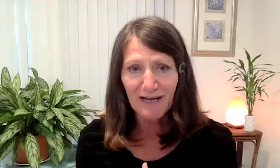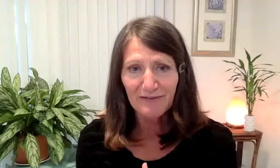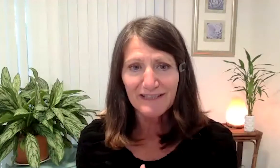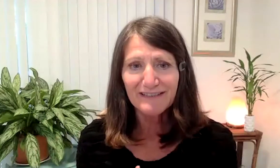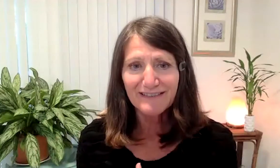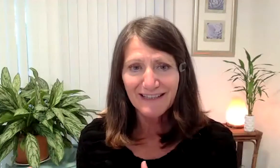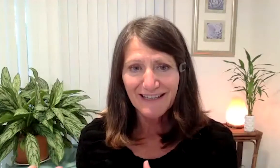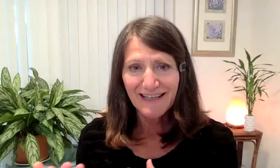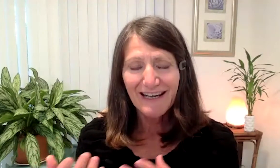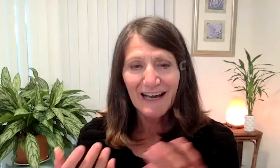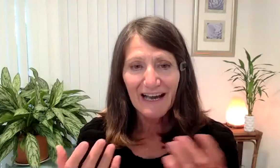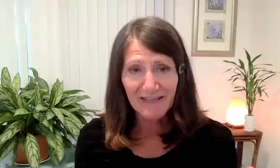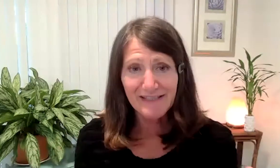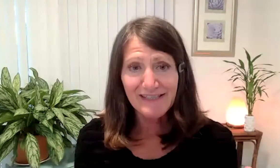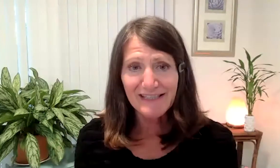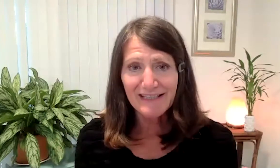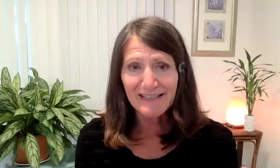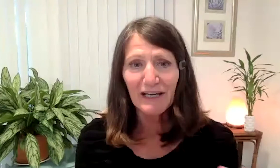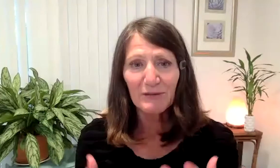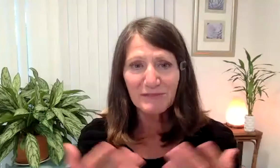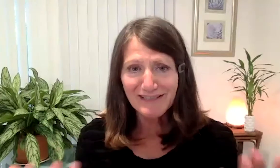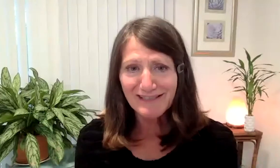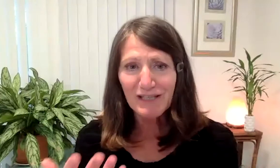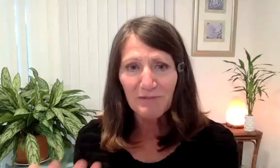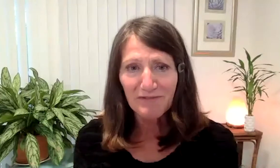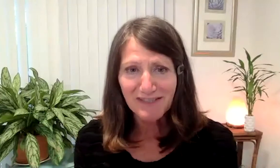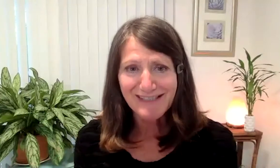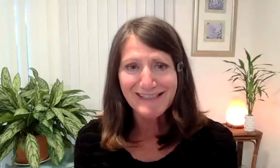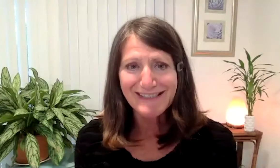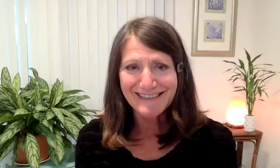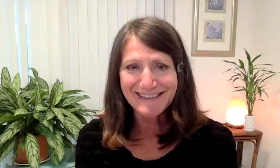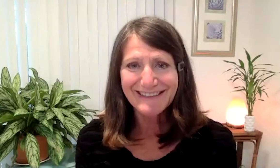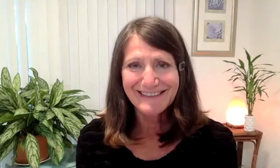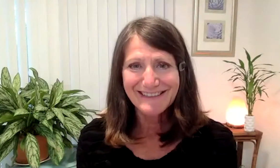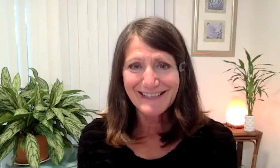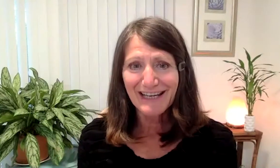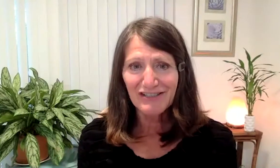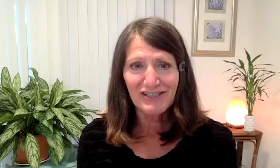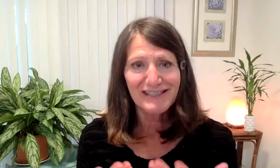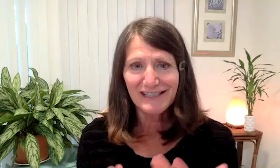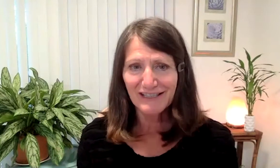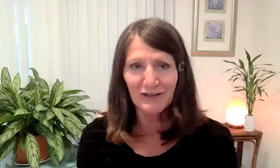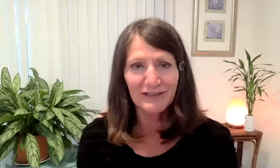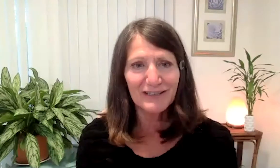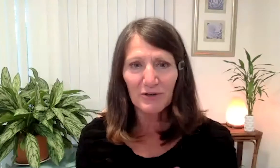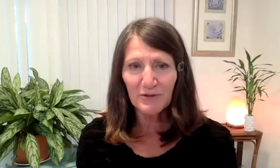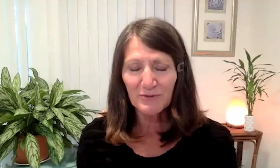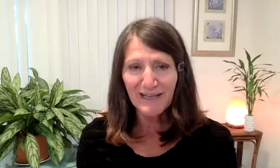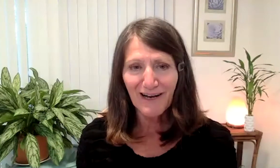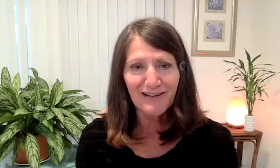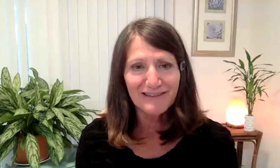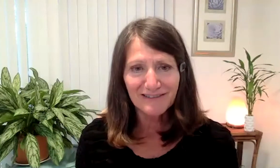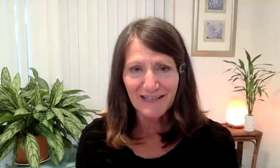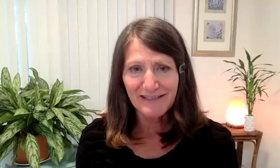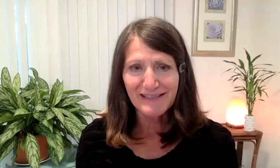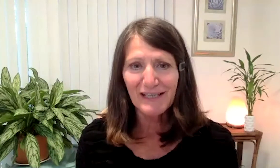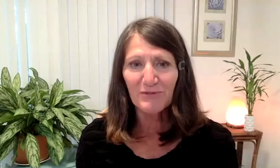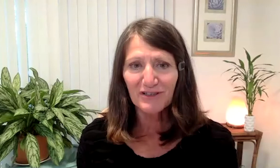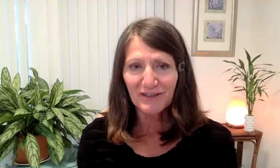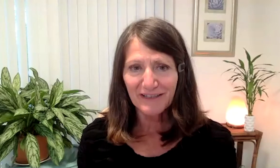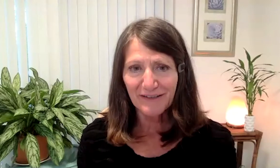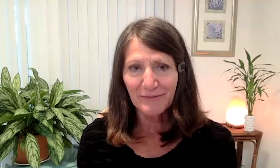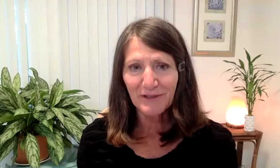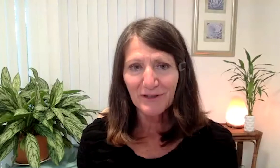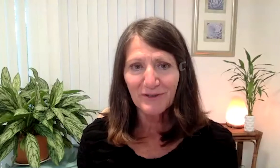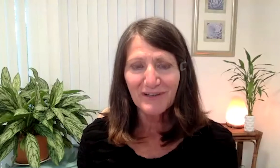with grounding and then seeing, and we did some of the seeing today, just seeing, who we are and the lenses that